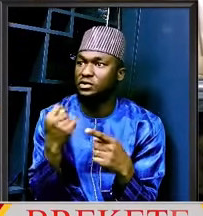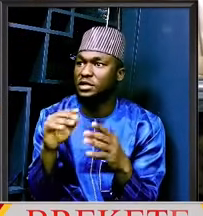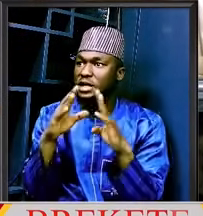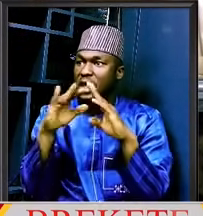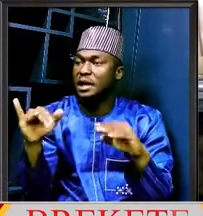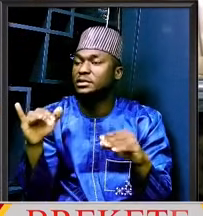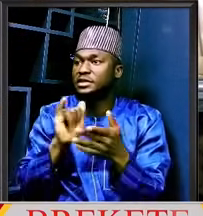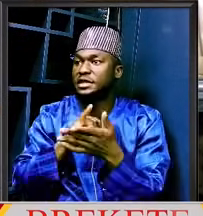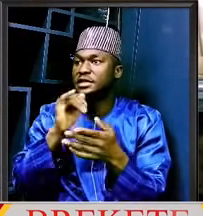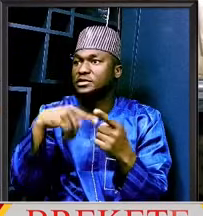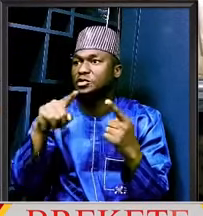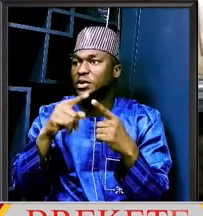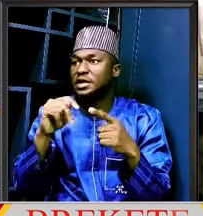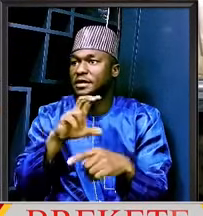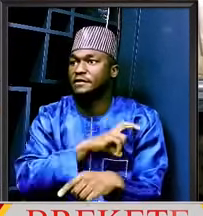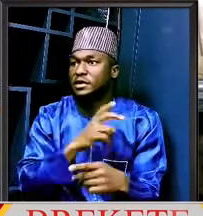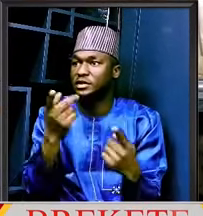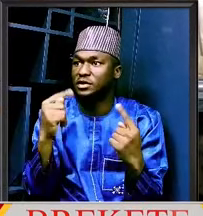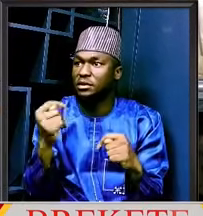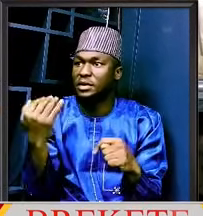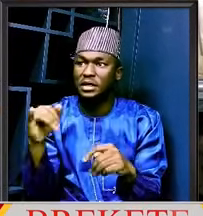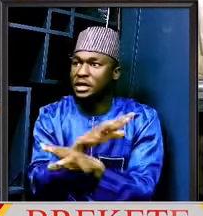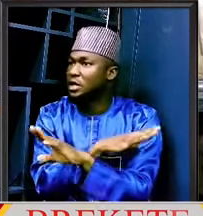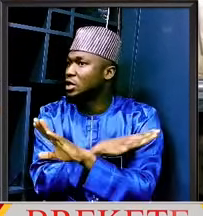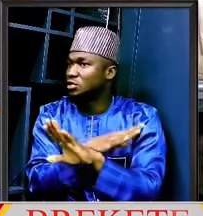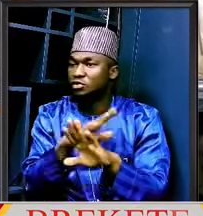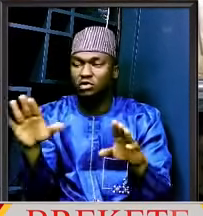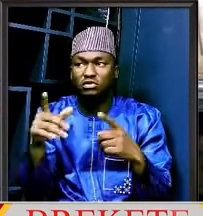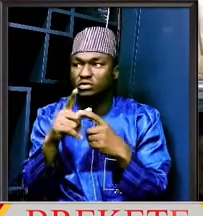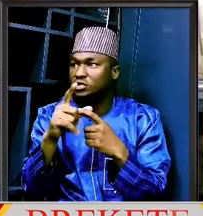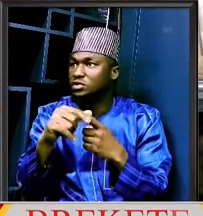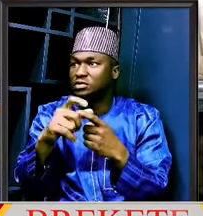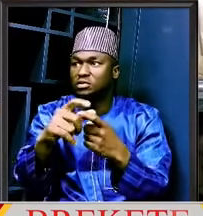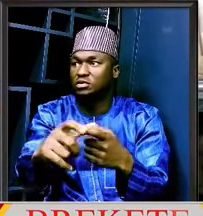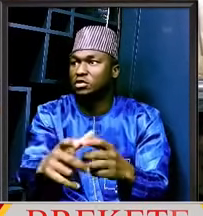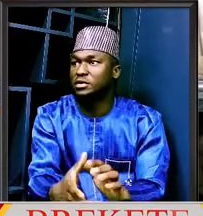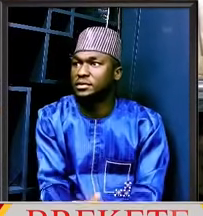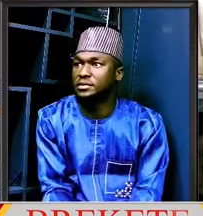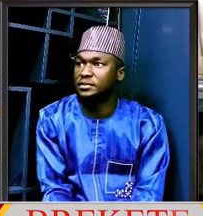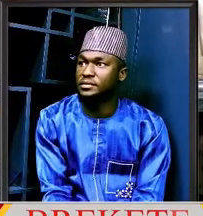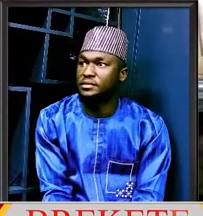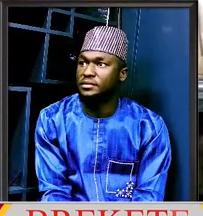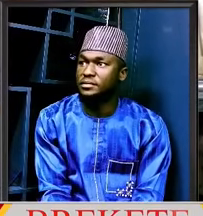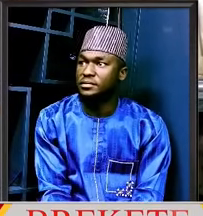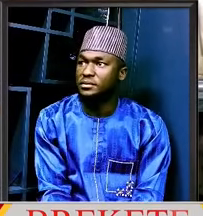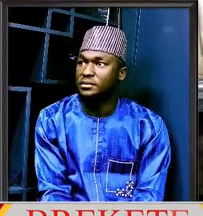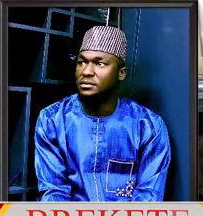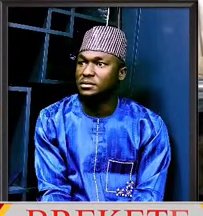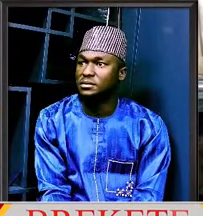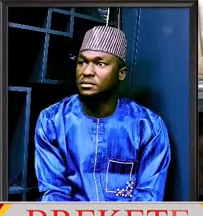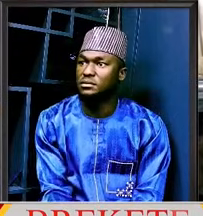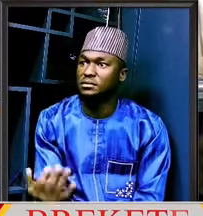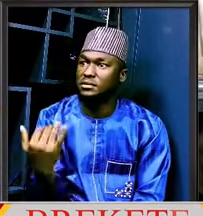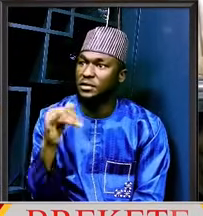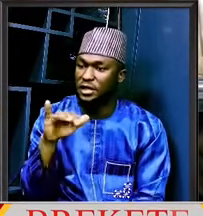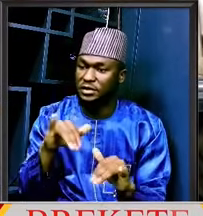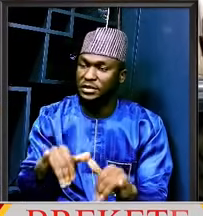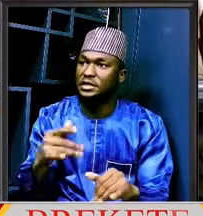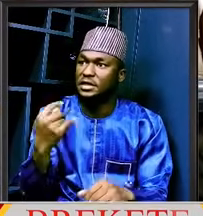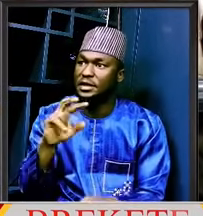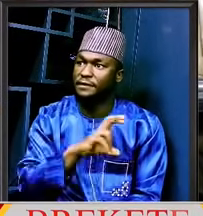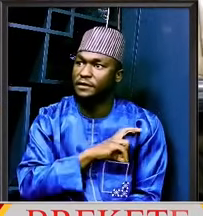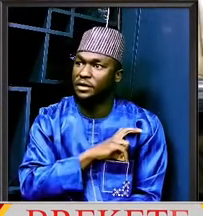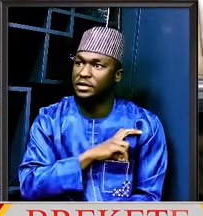when the police came too. They didn't run, no. When they saw police, they did not run. Eh? Yes, they were there. So the police